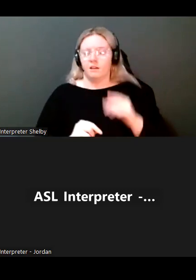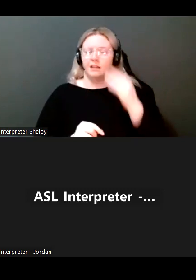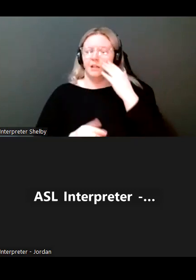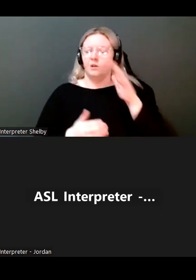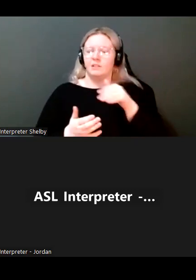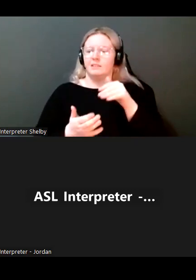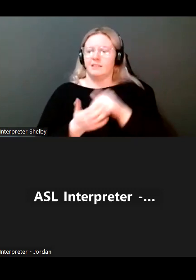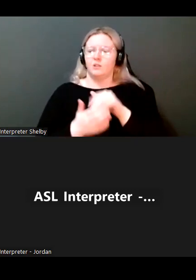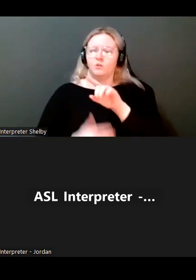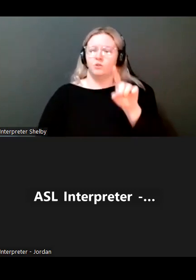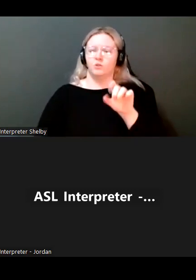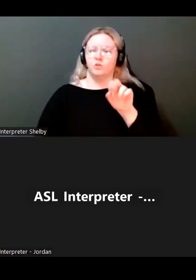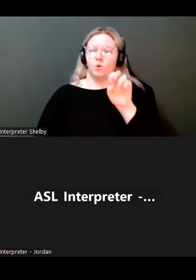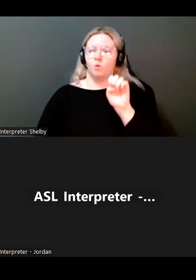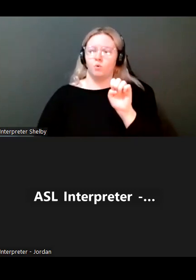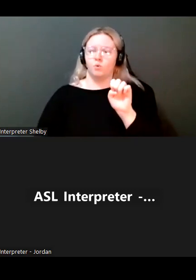of the central zone, we have